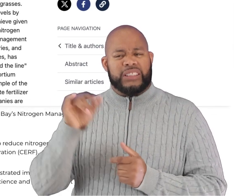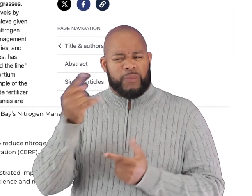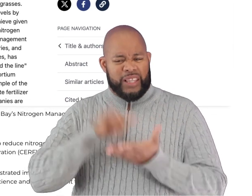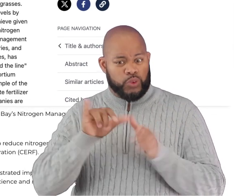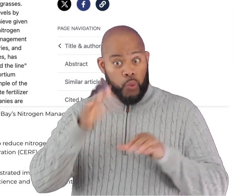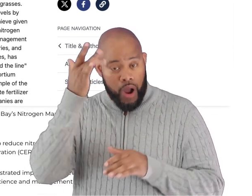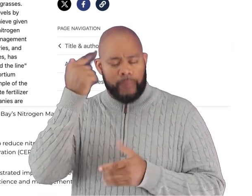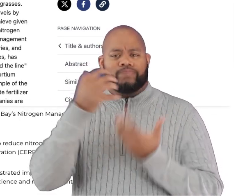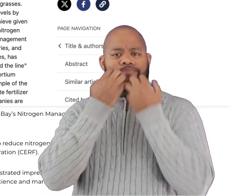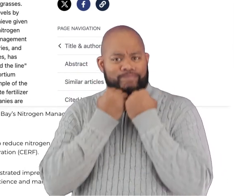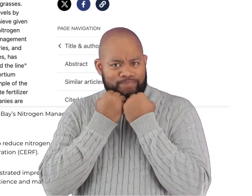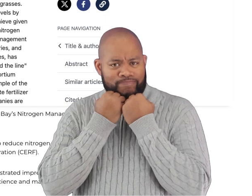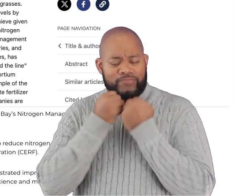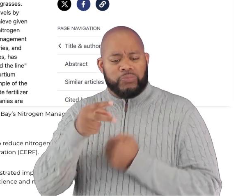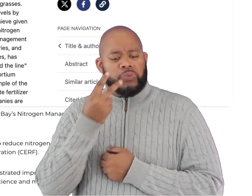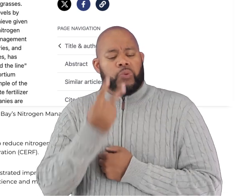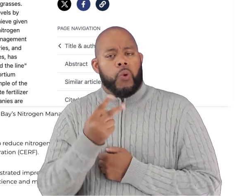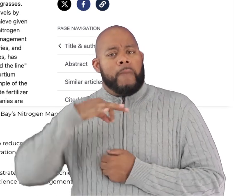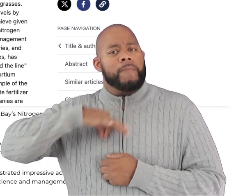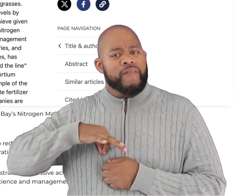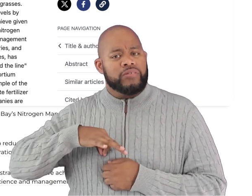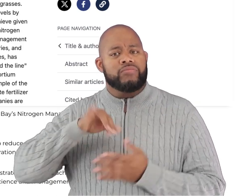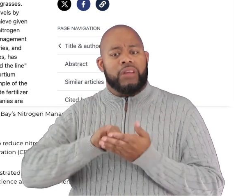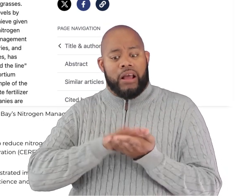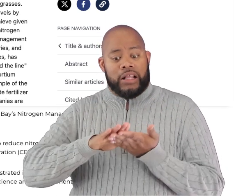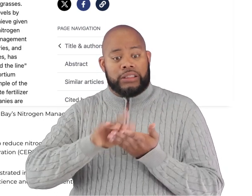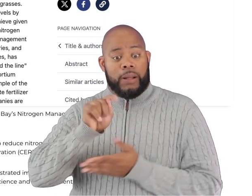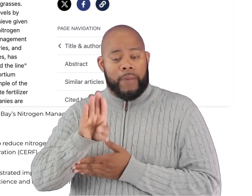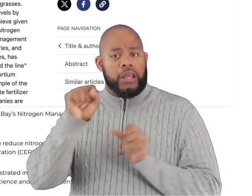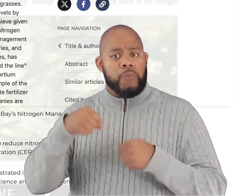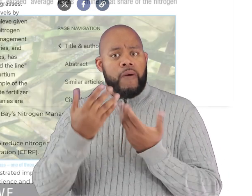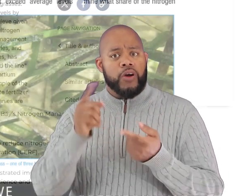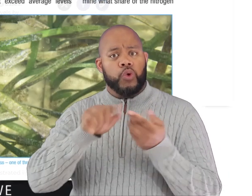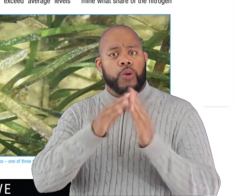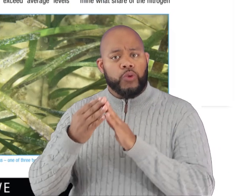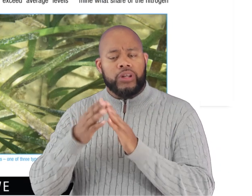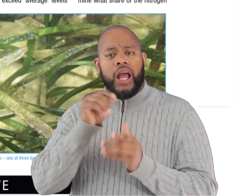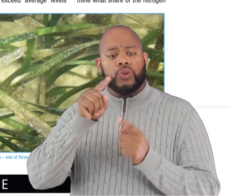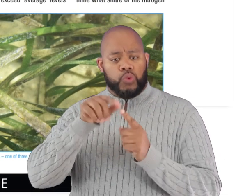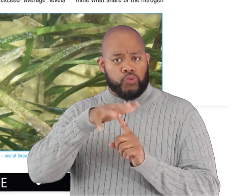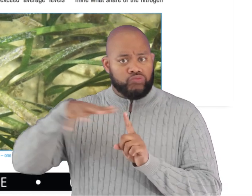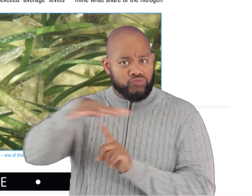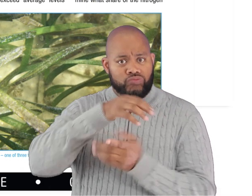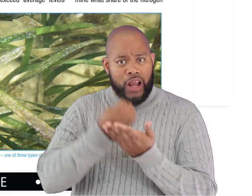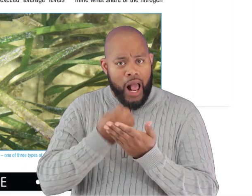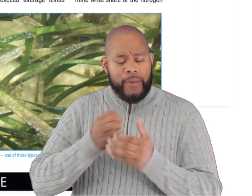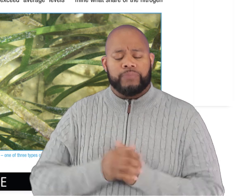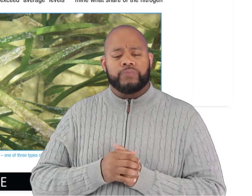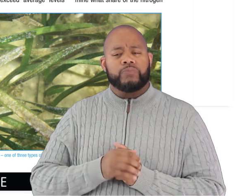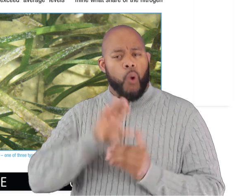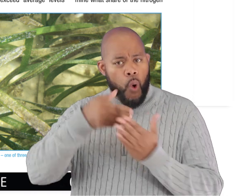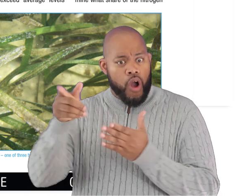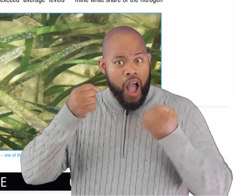something that they did because they cared, because they saw the benefits that a clean bay would provide to the community and to the economy.